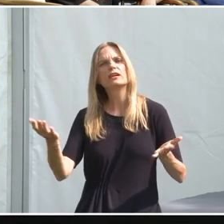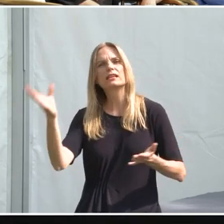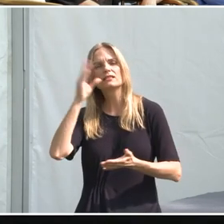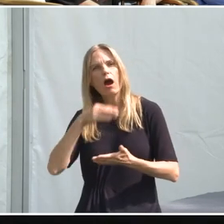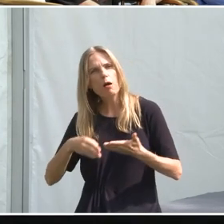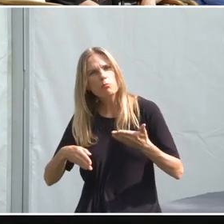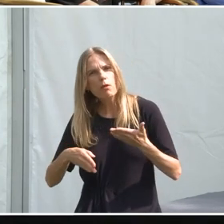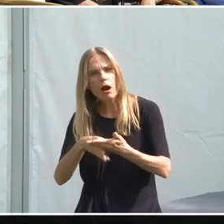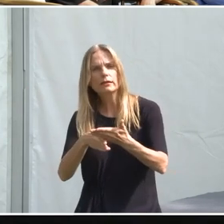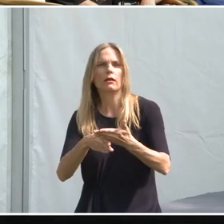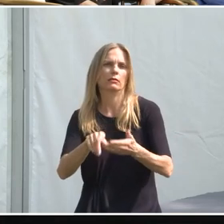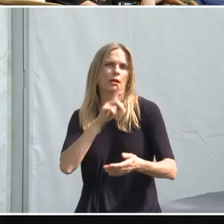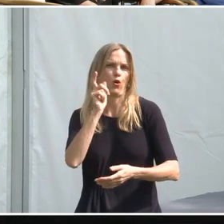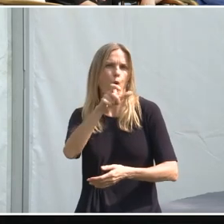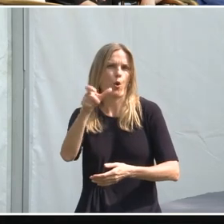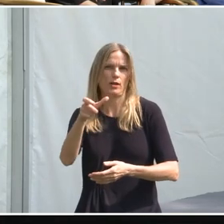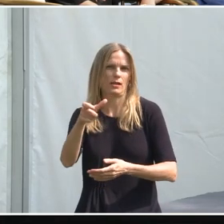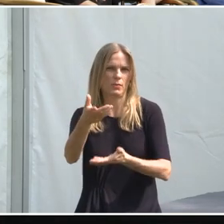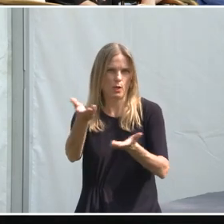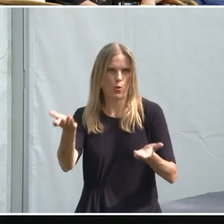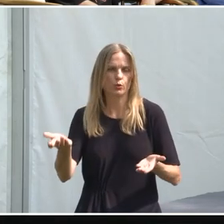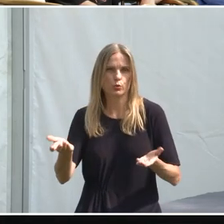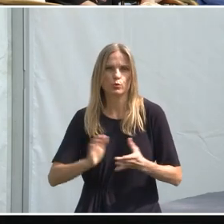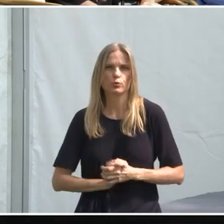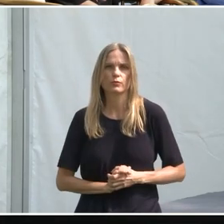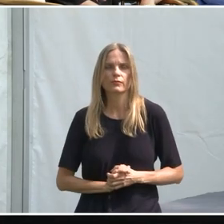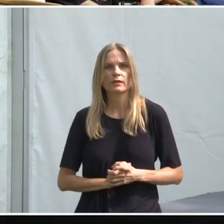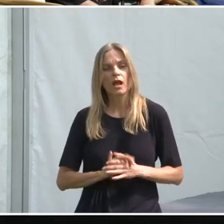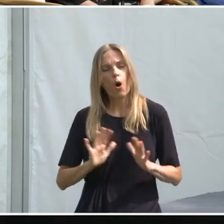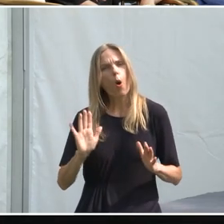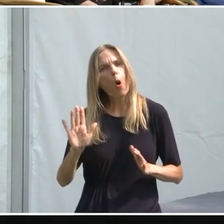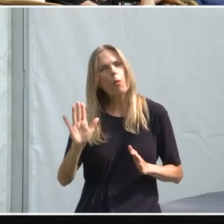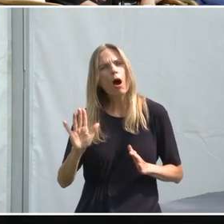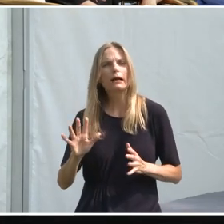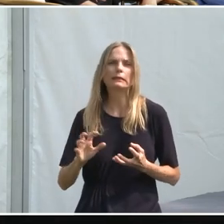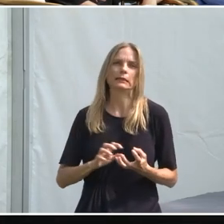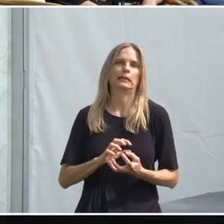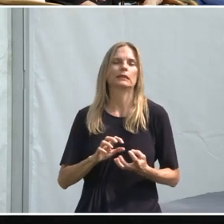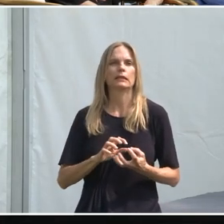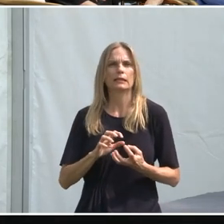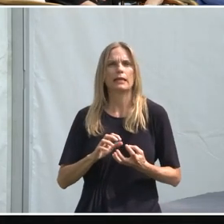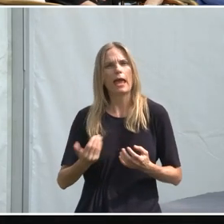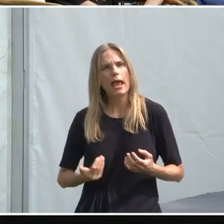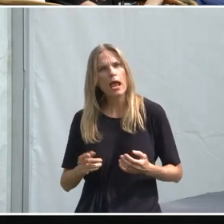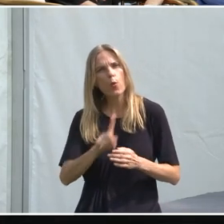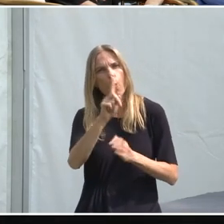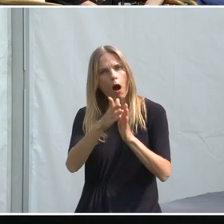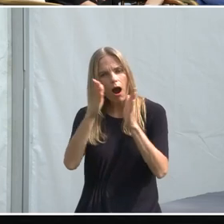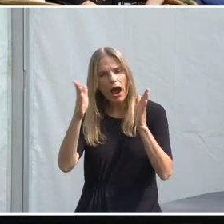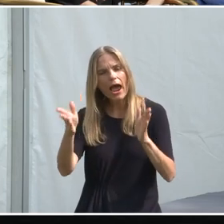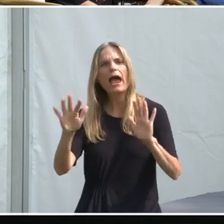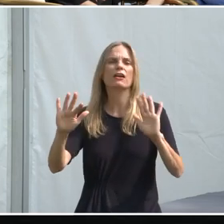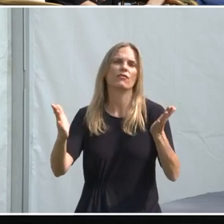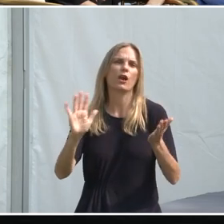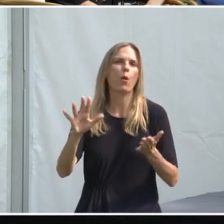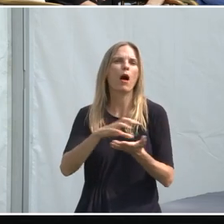help young people in this, either in this critical period of their life or in this critical situation that they are